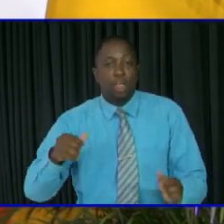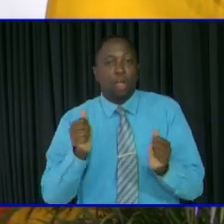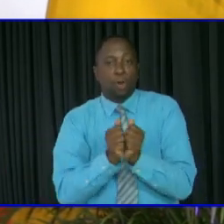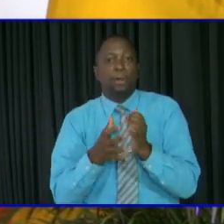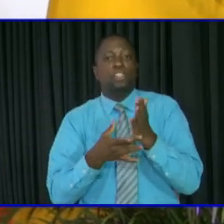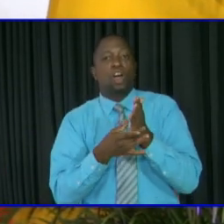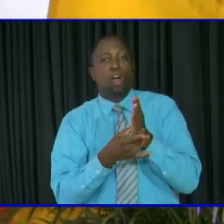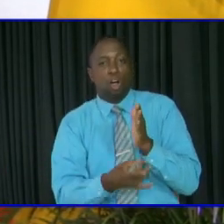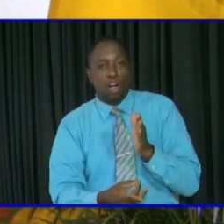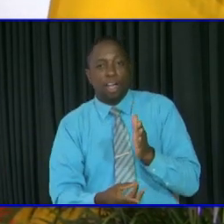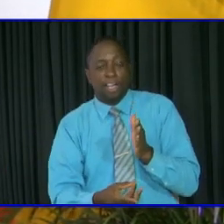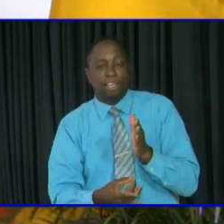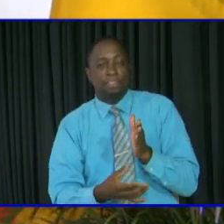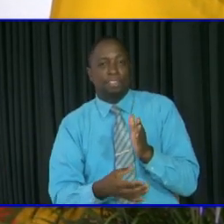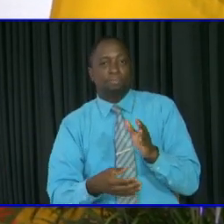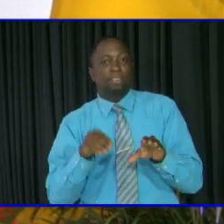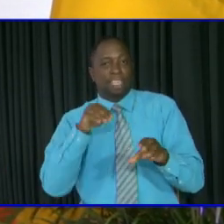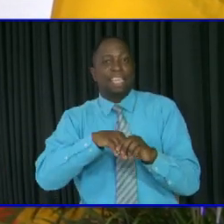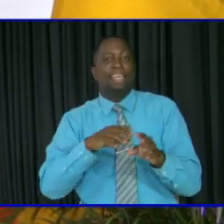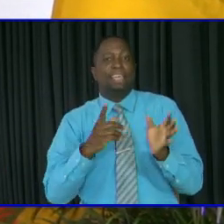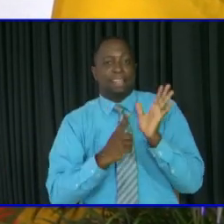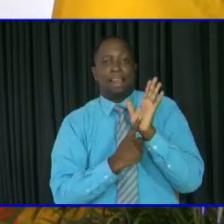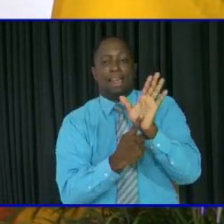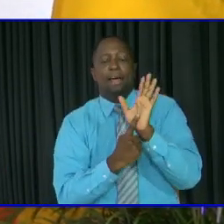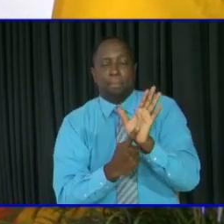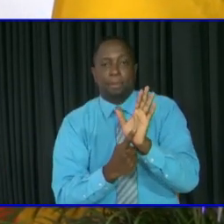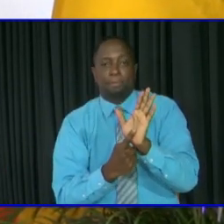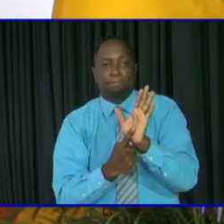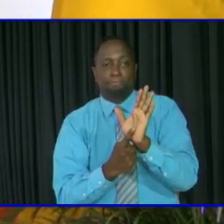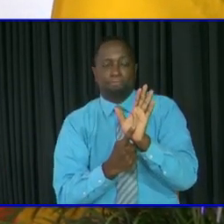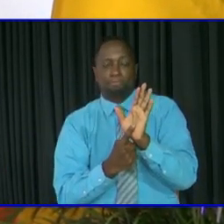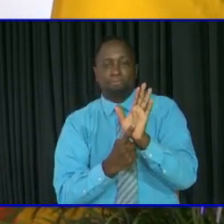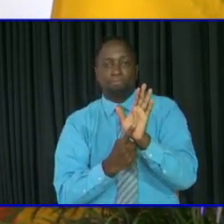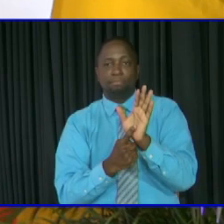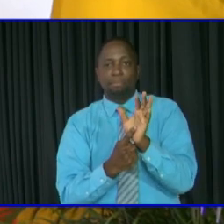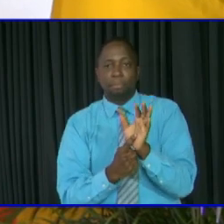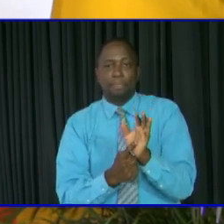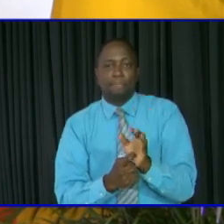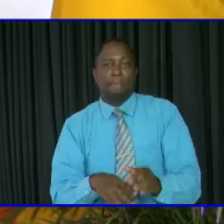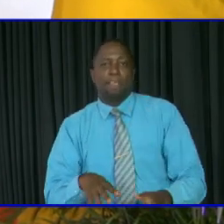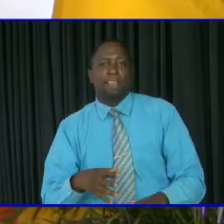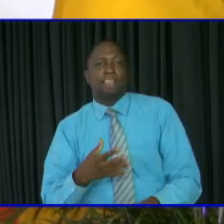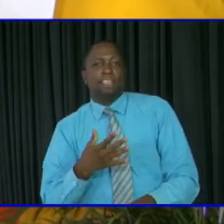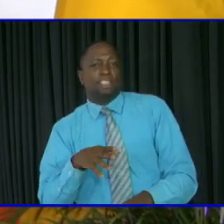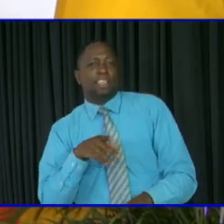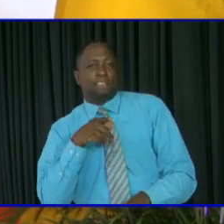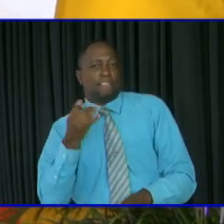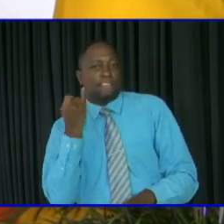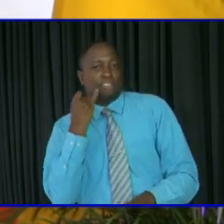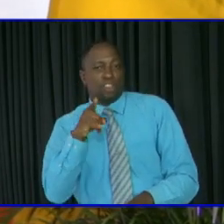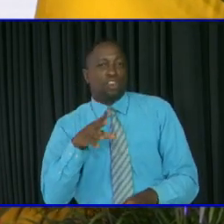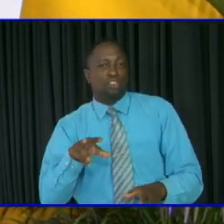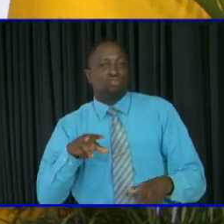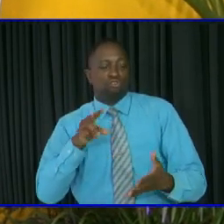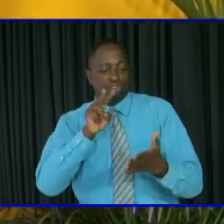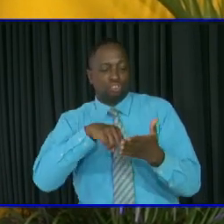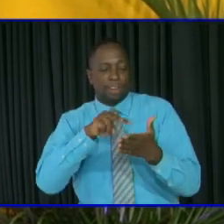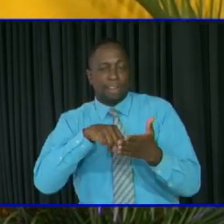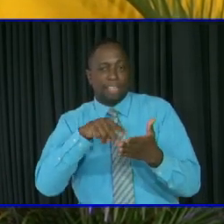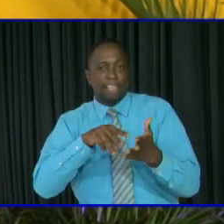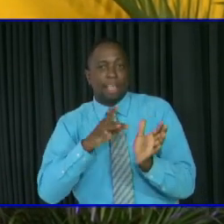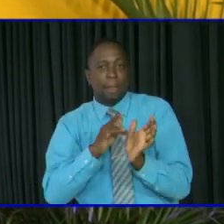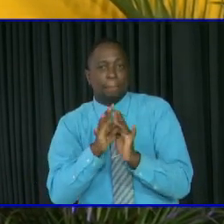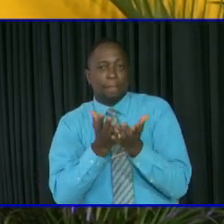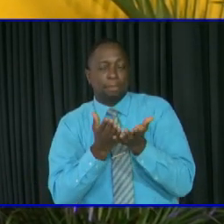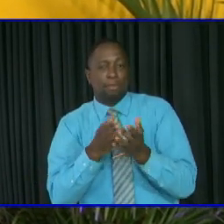check Zechariah 4 and you will understand more about how the Holy Spirit functions as oil. I want